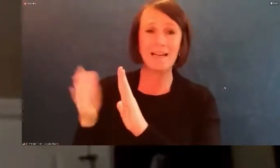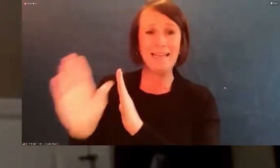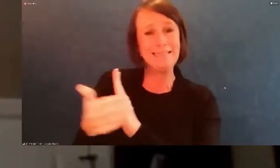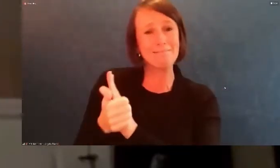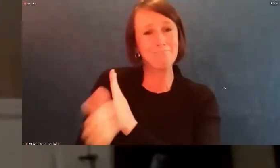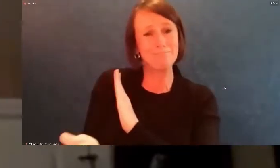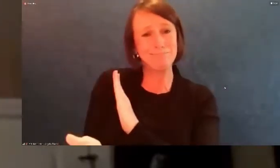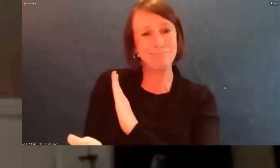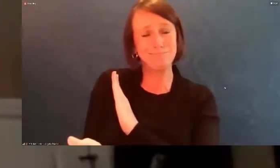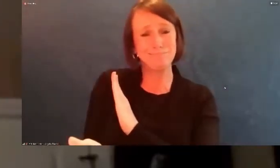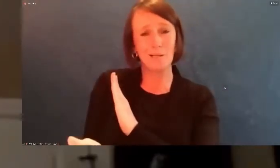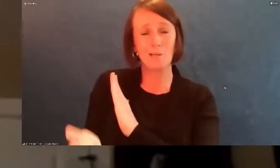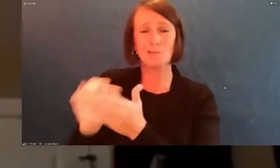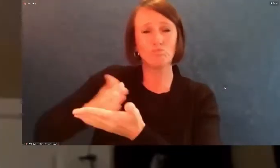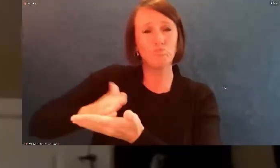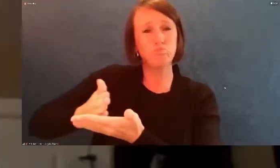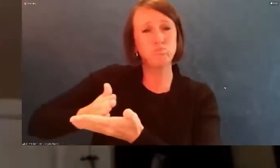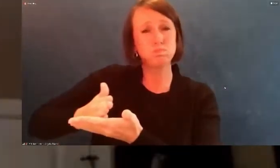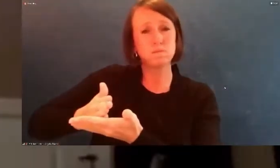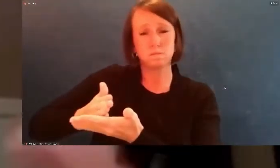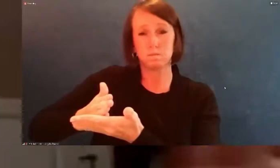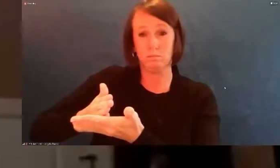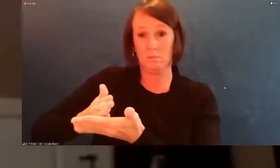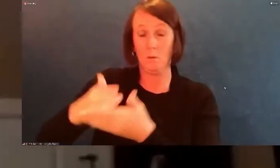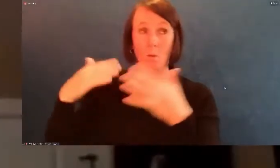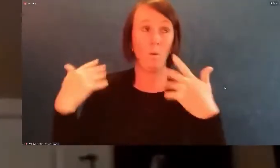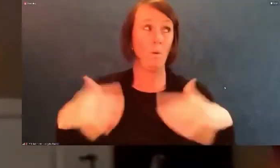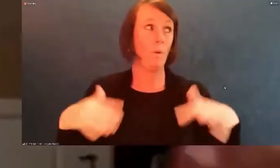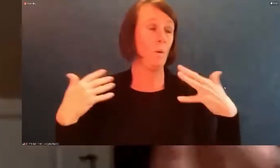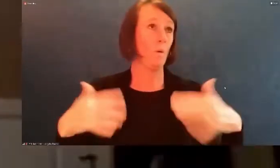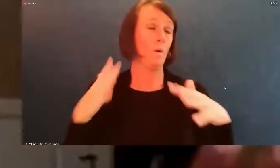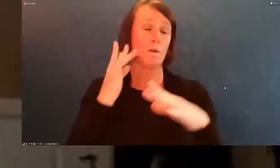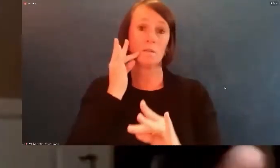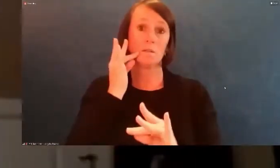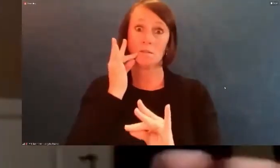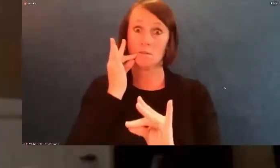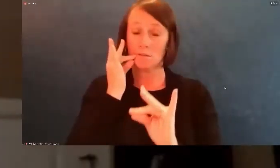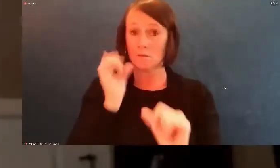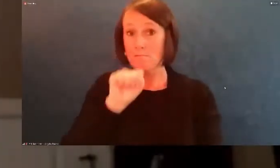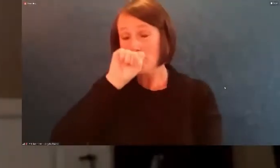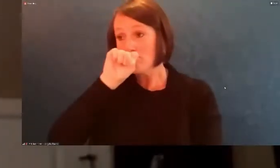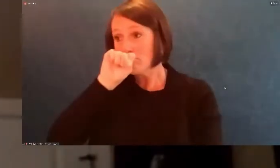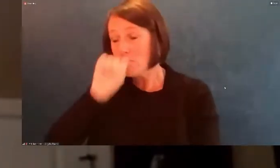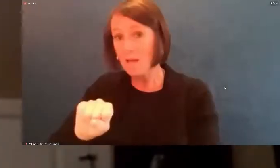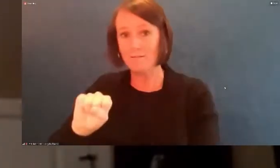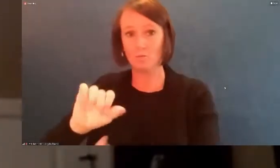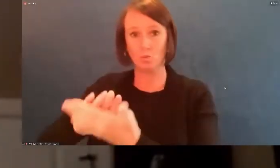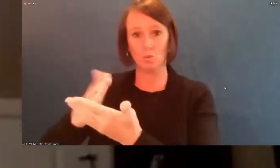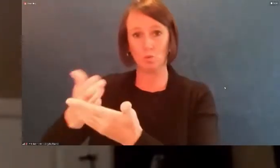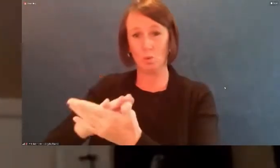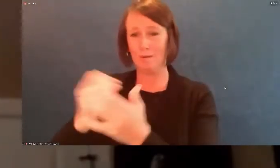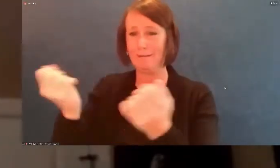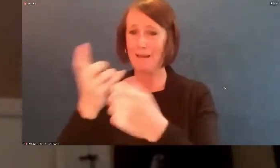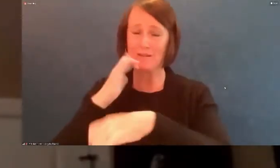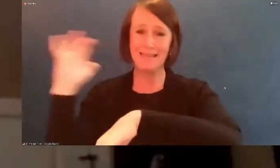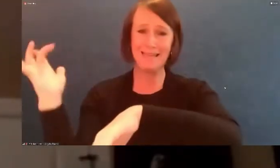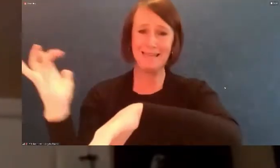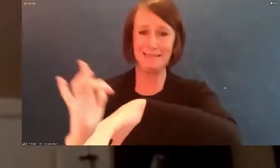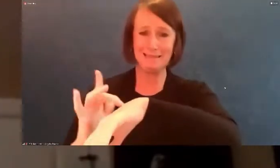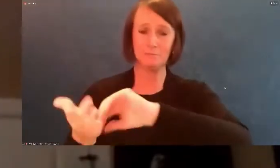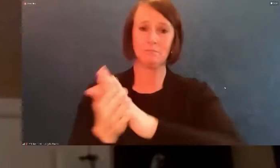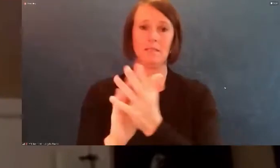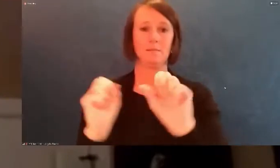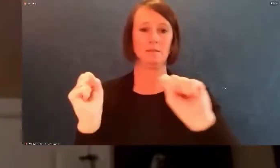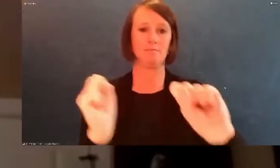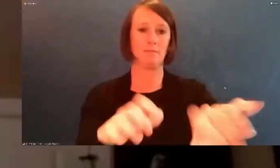He was a chef for royalty. He loved to cook, and everything he touched was magic. I can